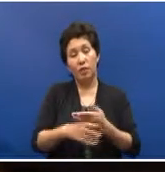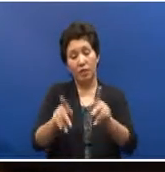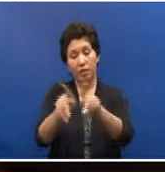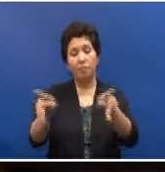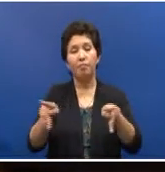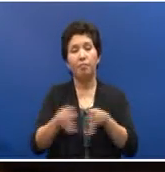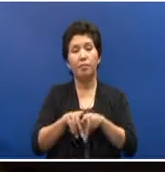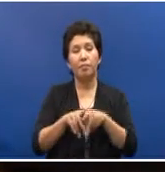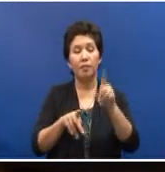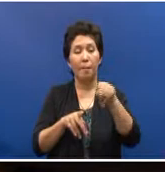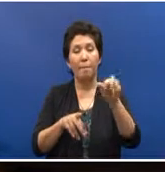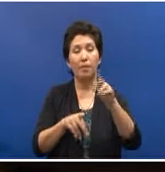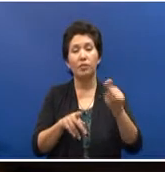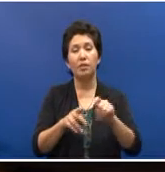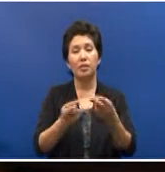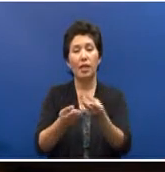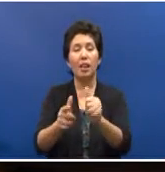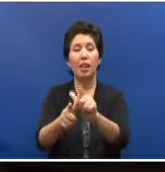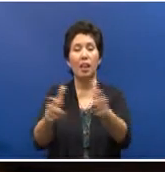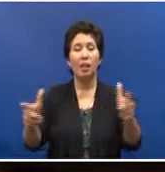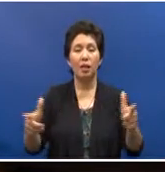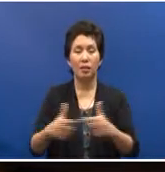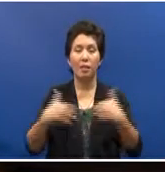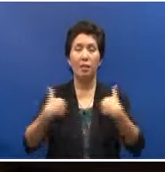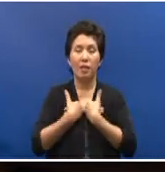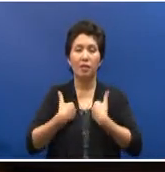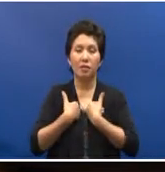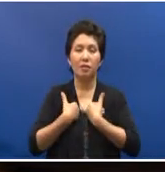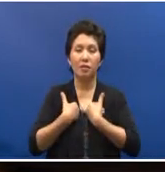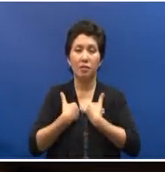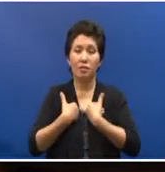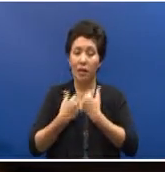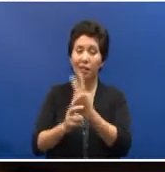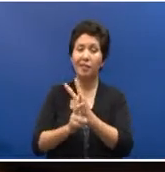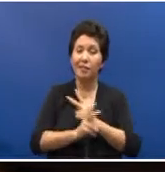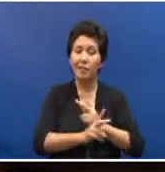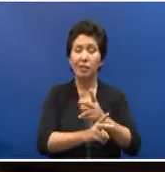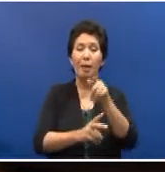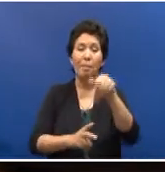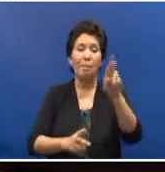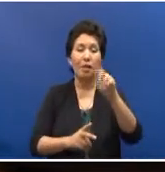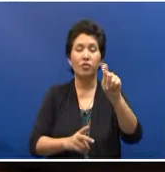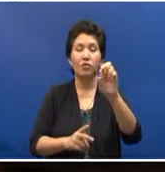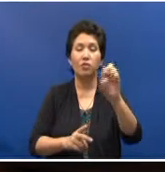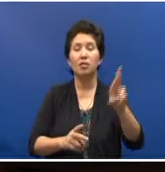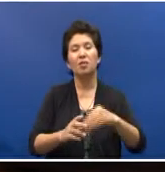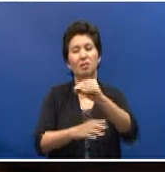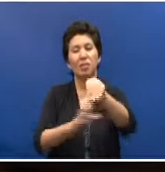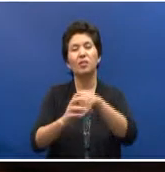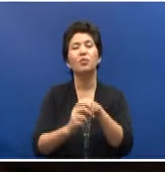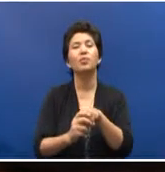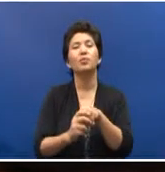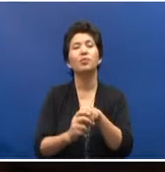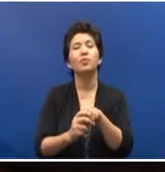place. Pastures are land where the animals are brought to graze. Okay, pastoral societies include